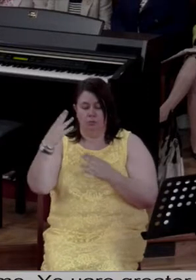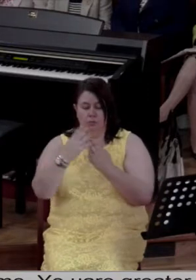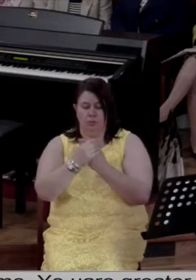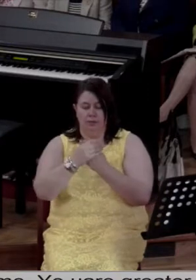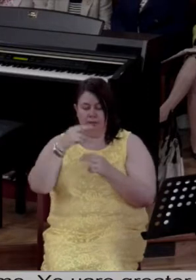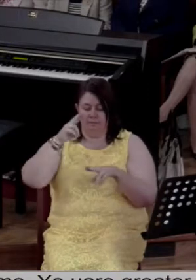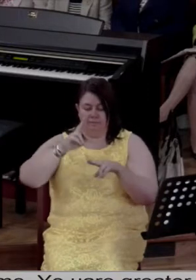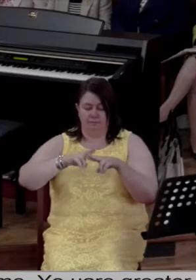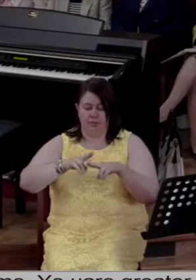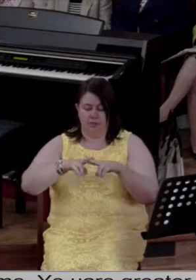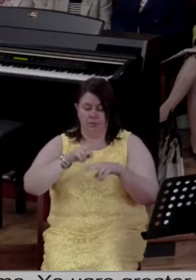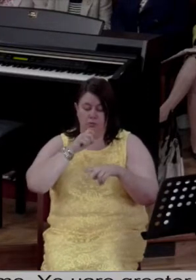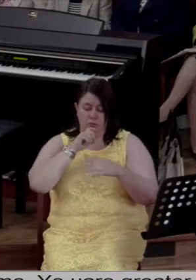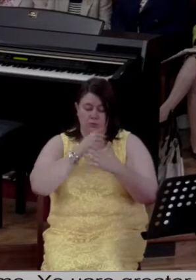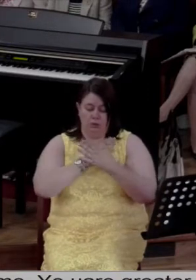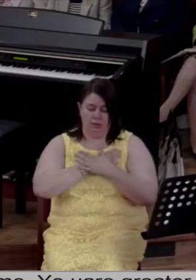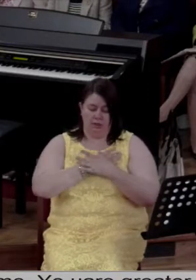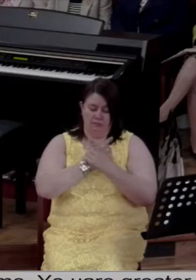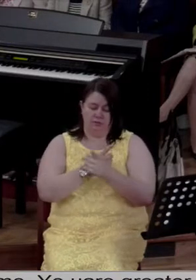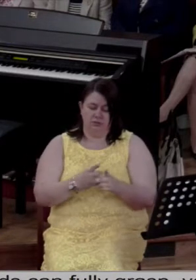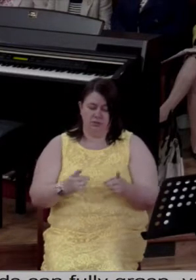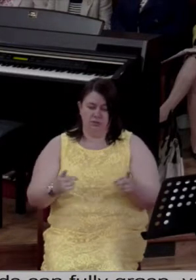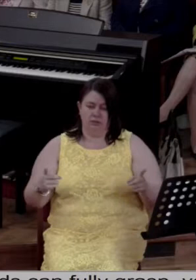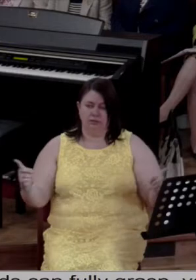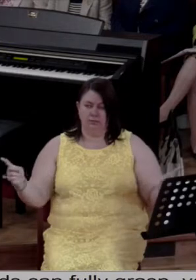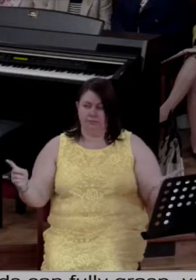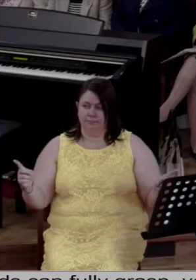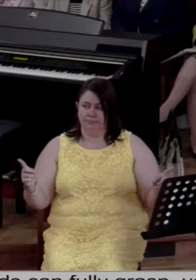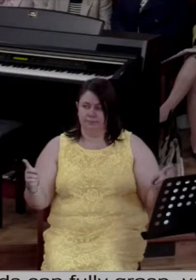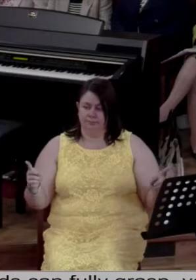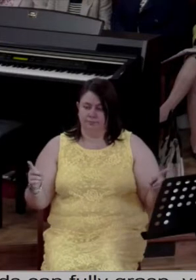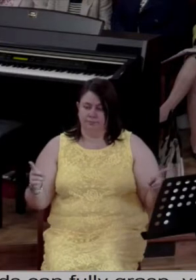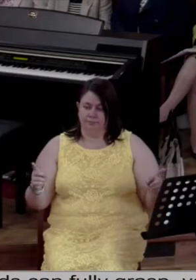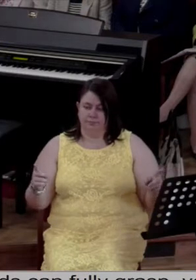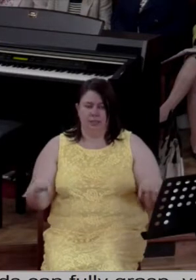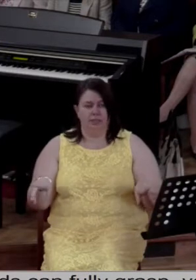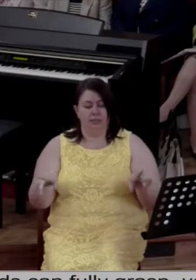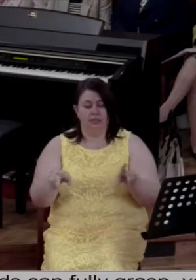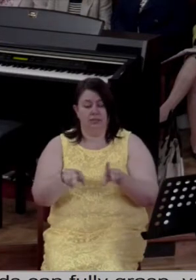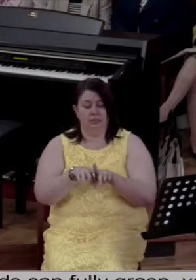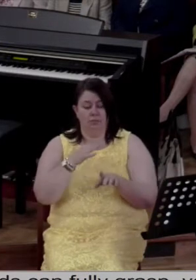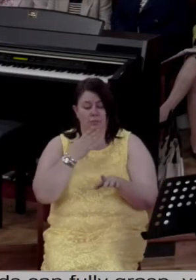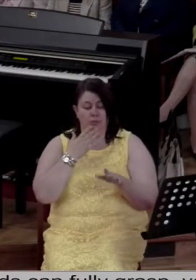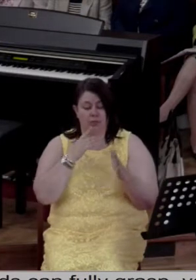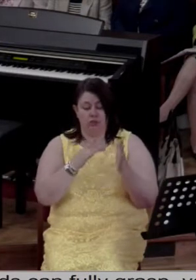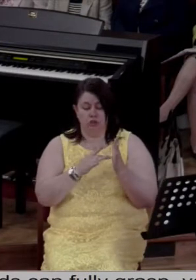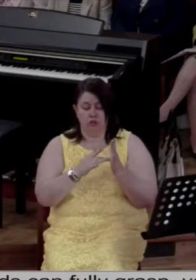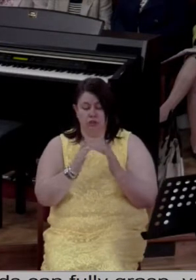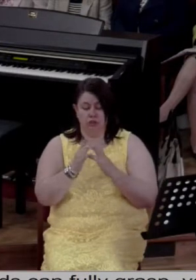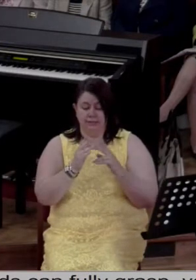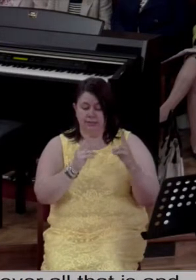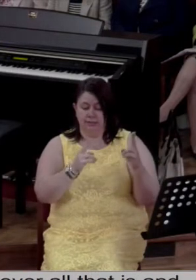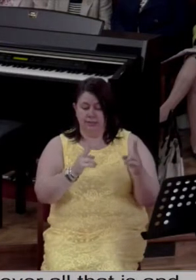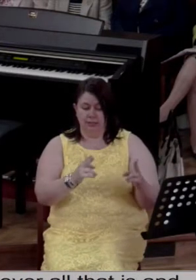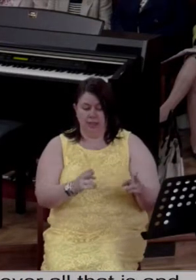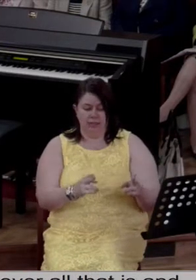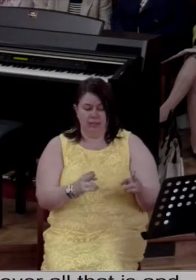loving us to the very point of death, and yet the one who brings